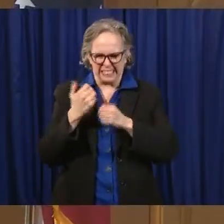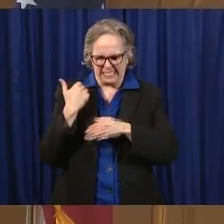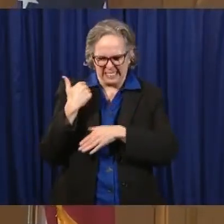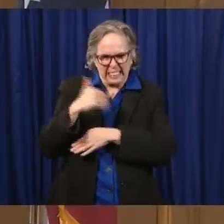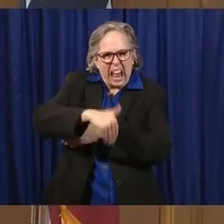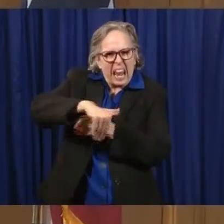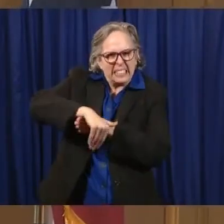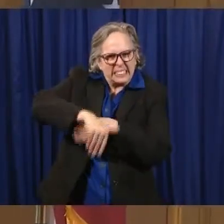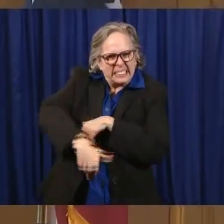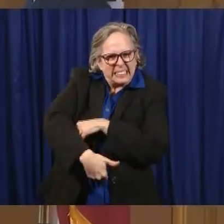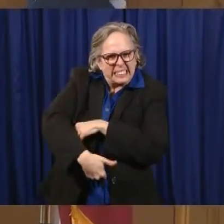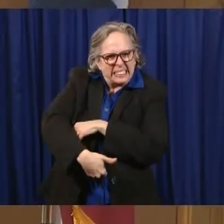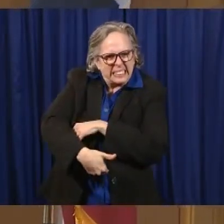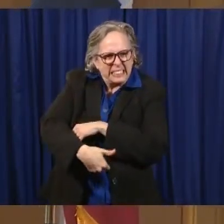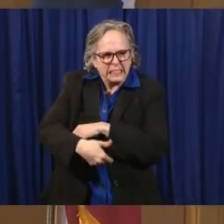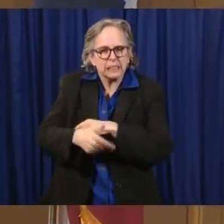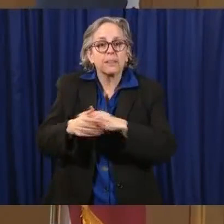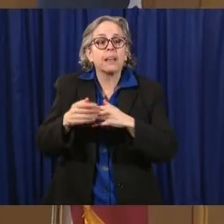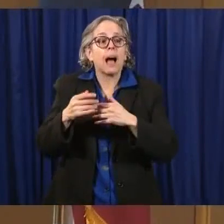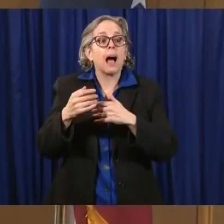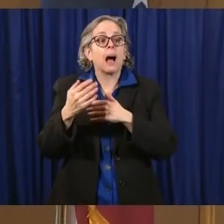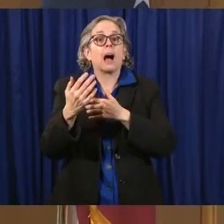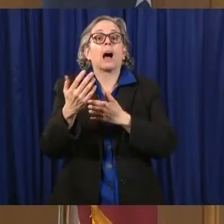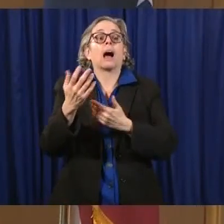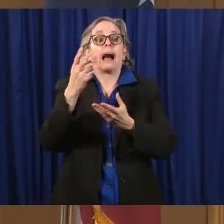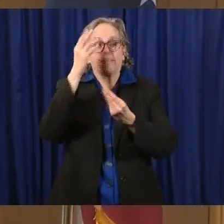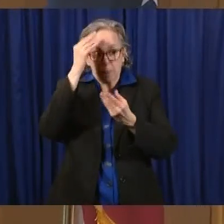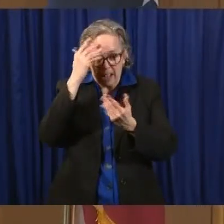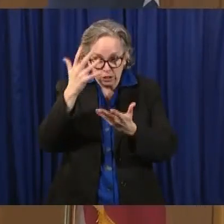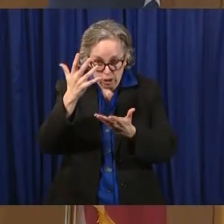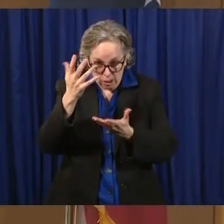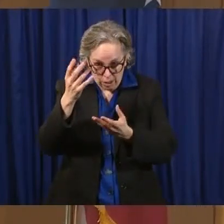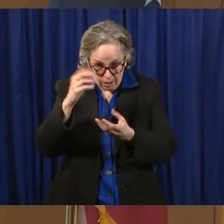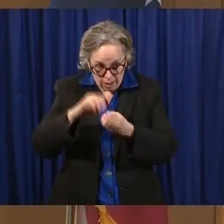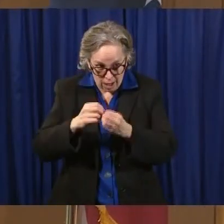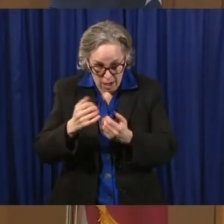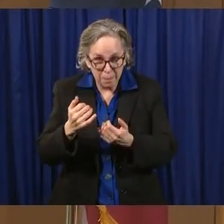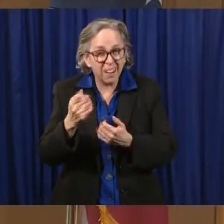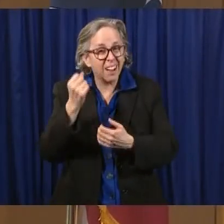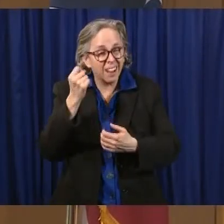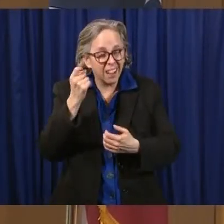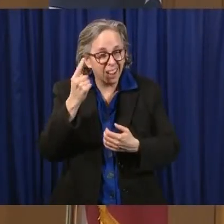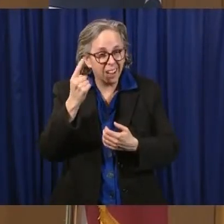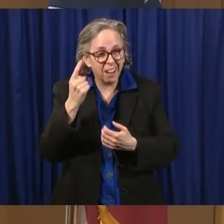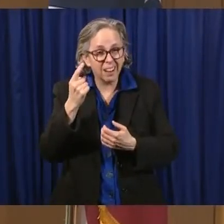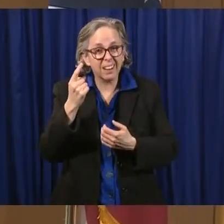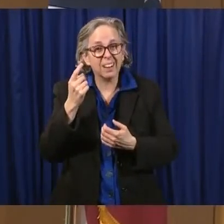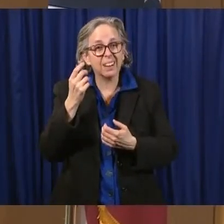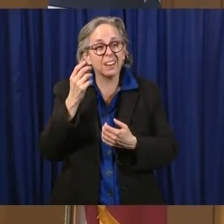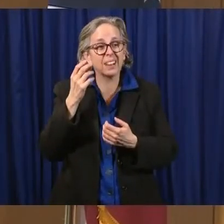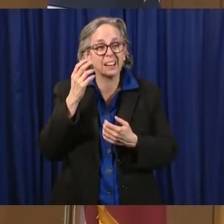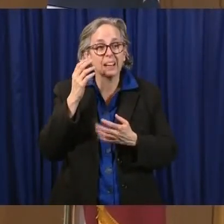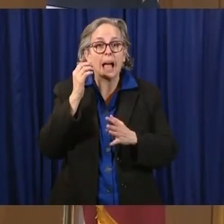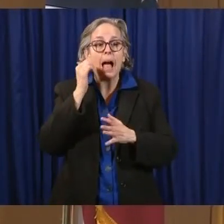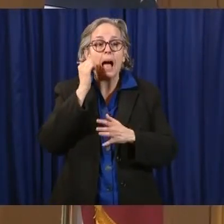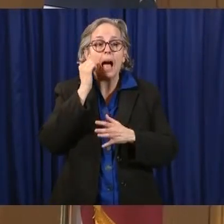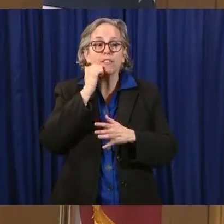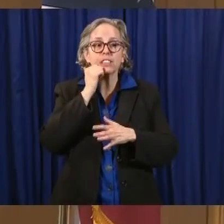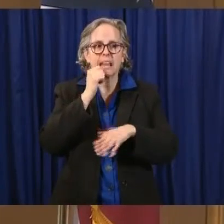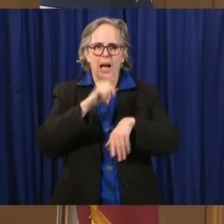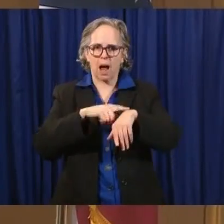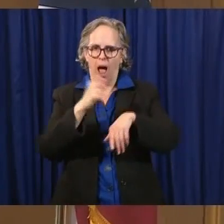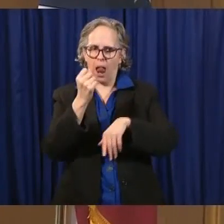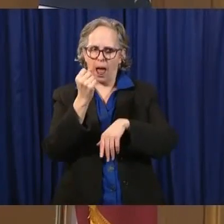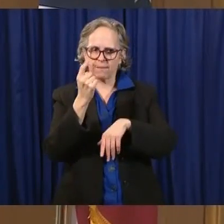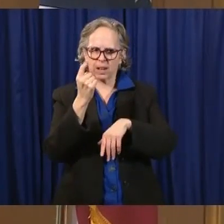the full numbers in. But those numbers actually switch at 11 a.m. Yeah. Is that the